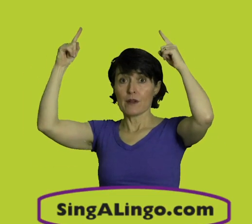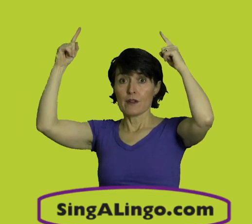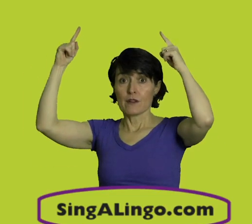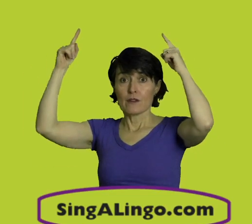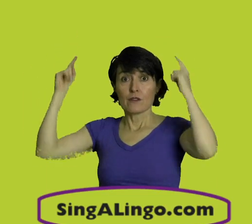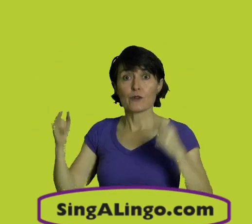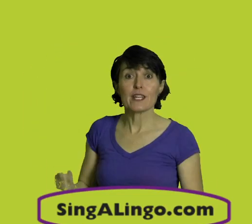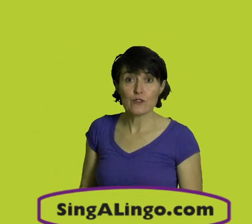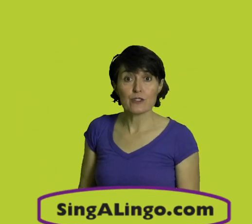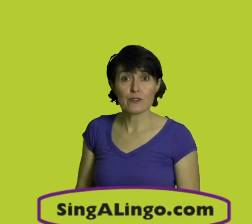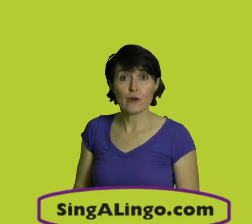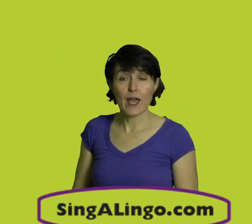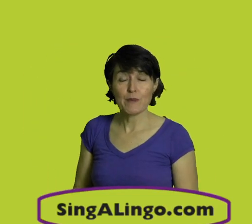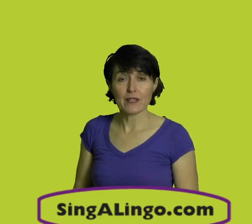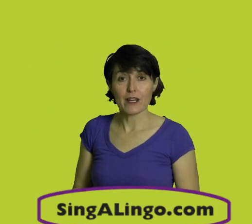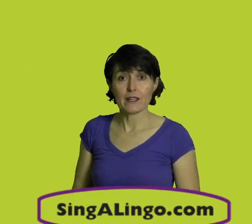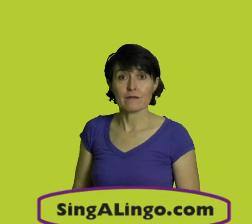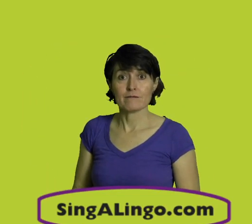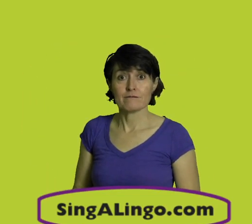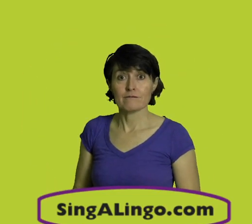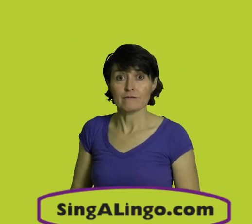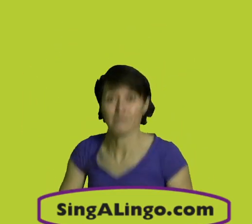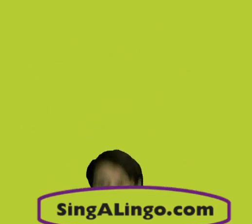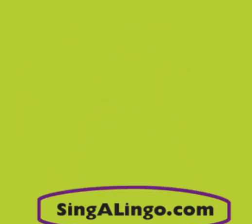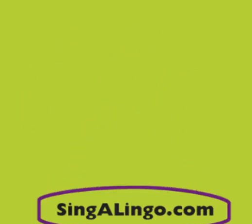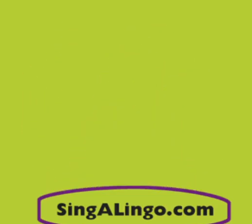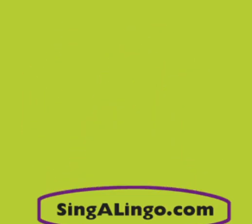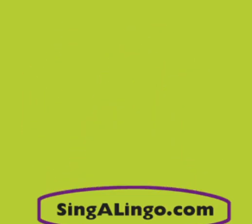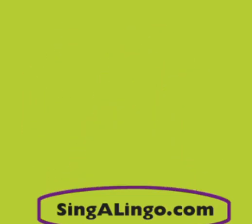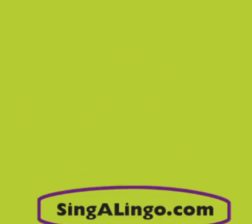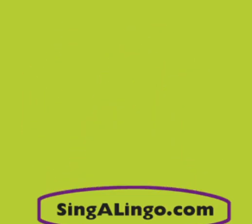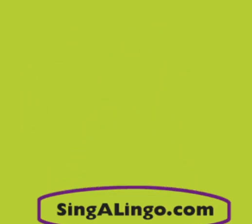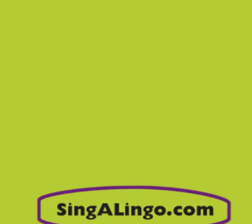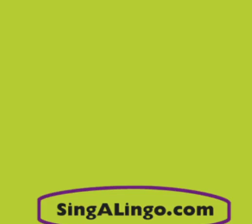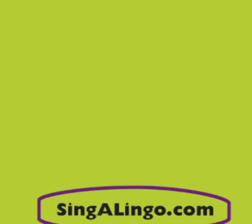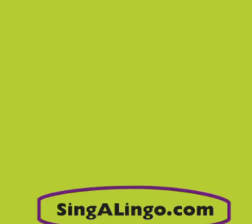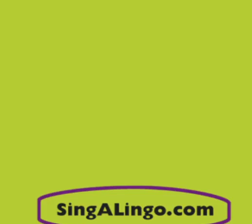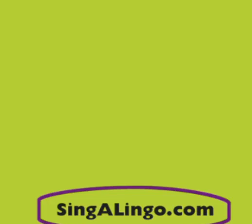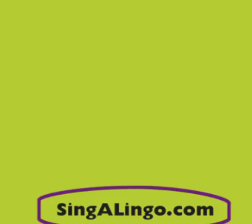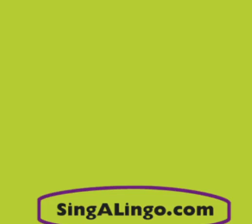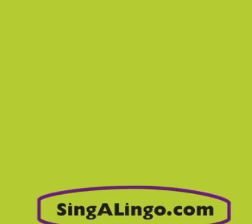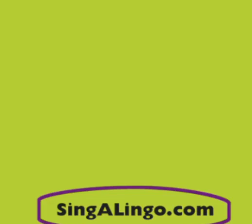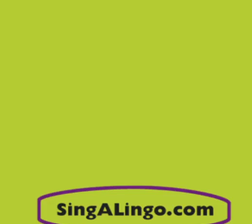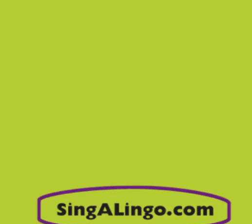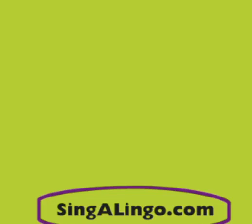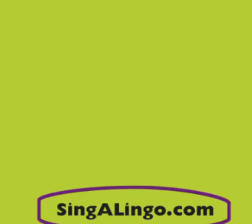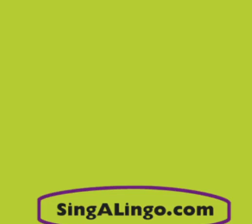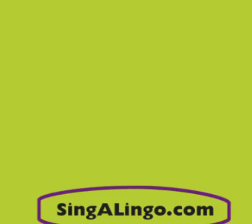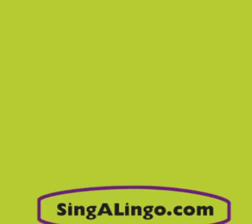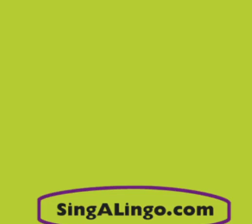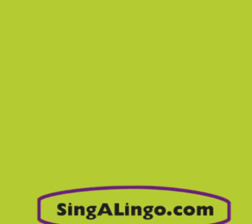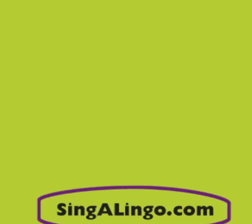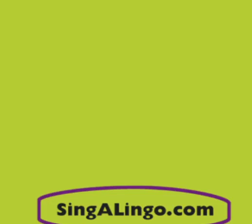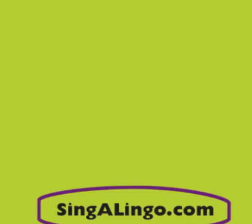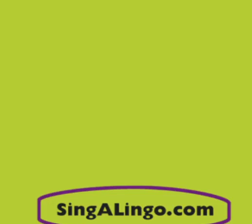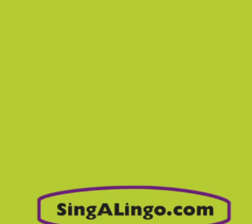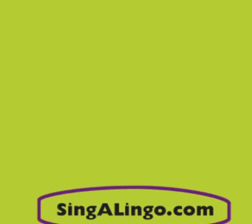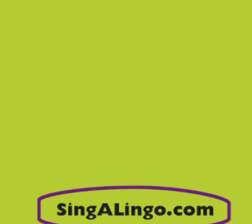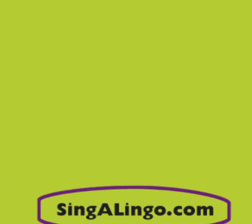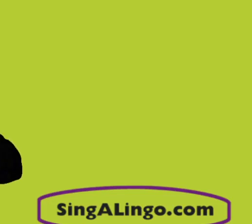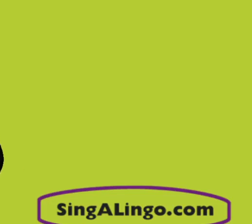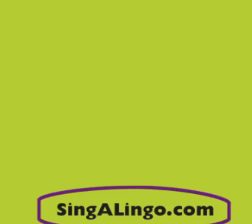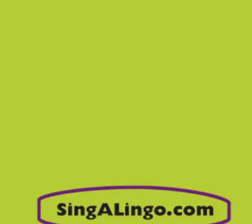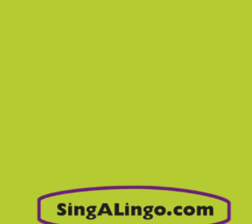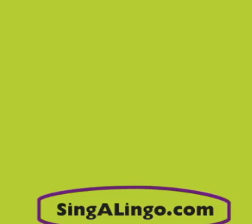i-step for introduce vocabulary. Today we're going to learn a song that will help us count from one